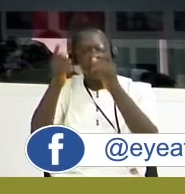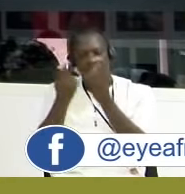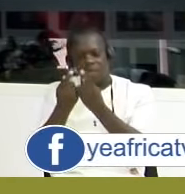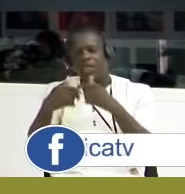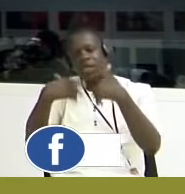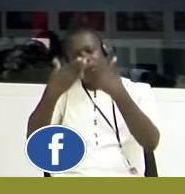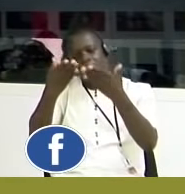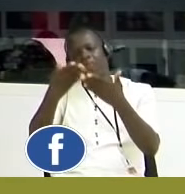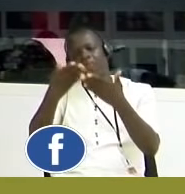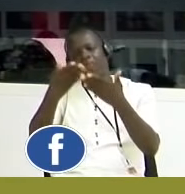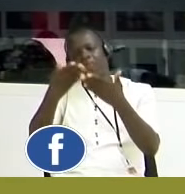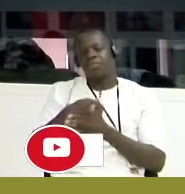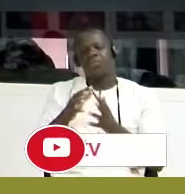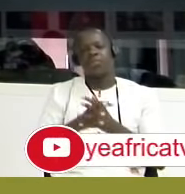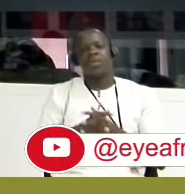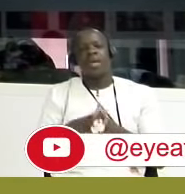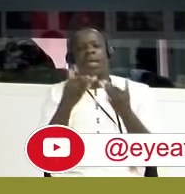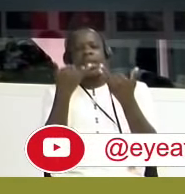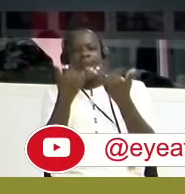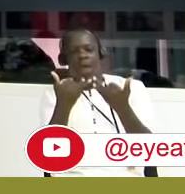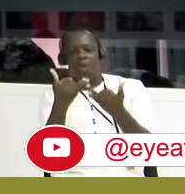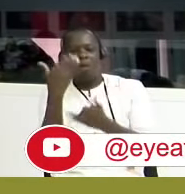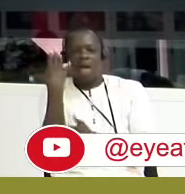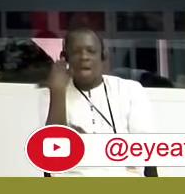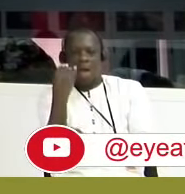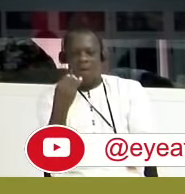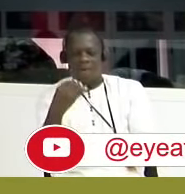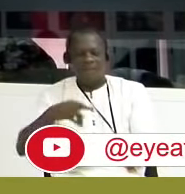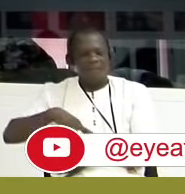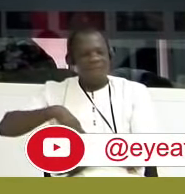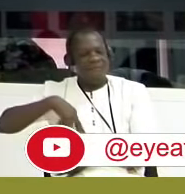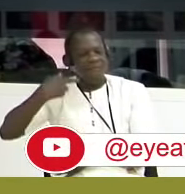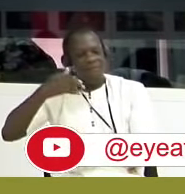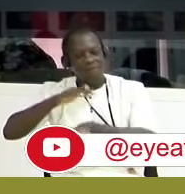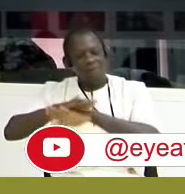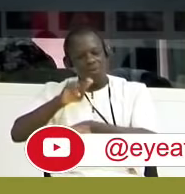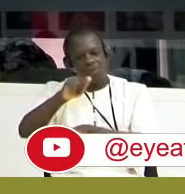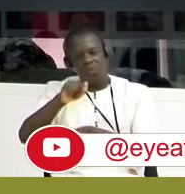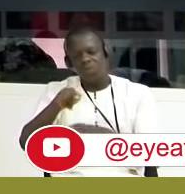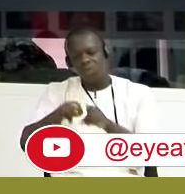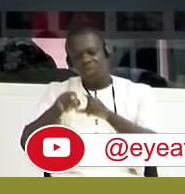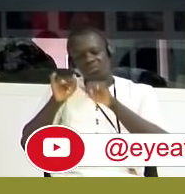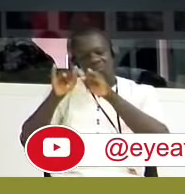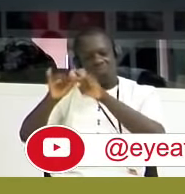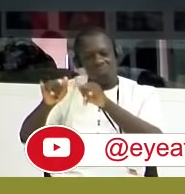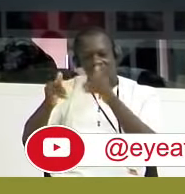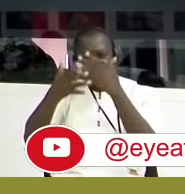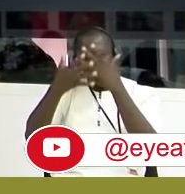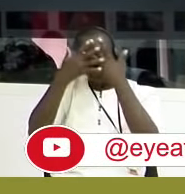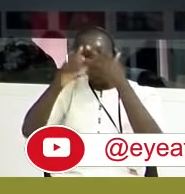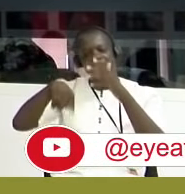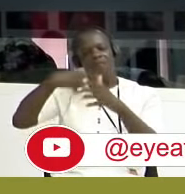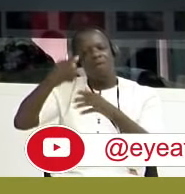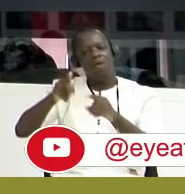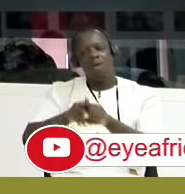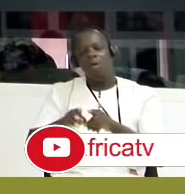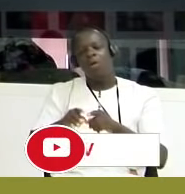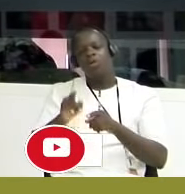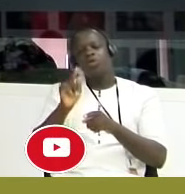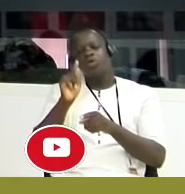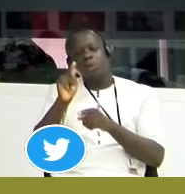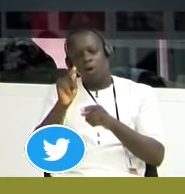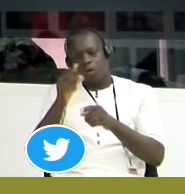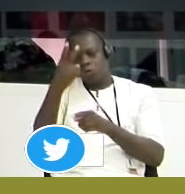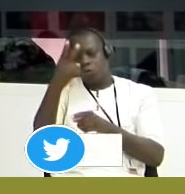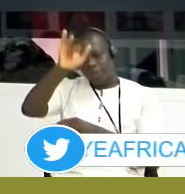And how did it feel for you being at the Mile 2 Remand Wing for almost 2 years